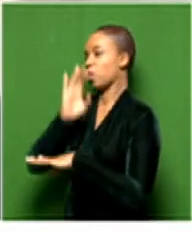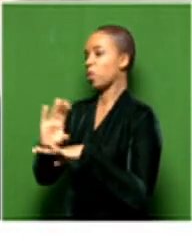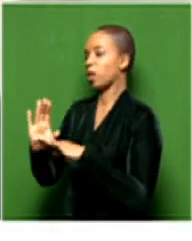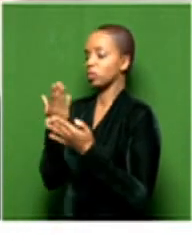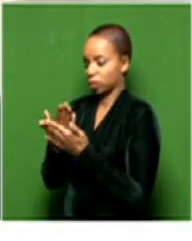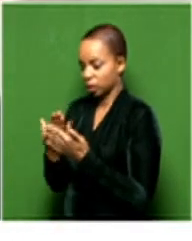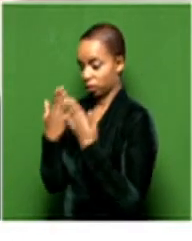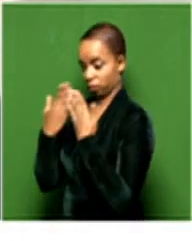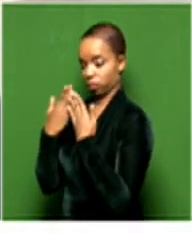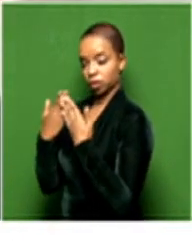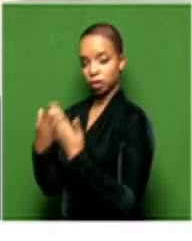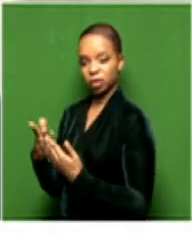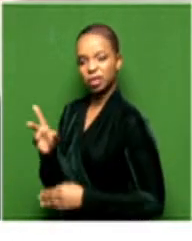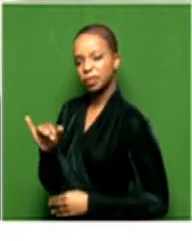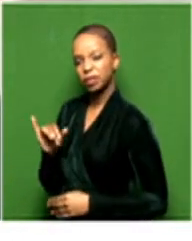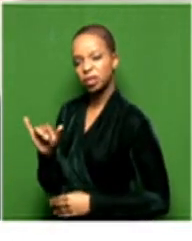OHS?